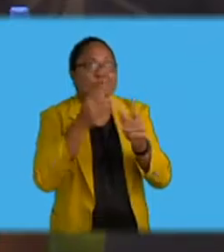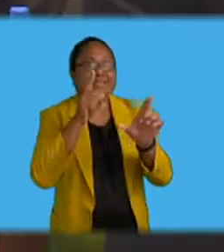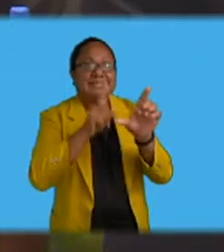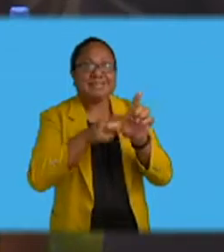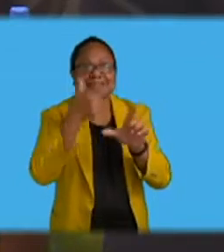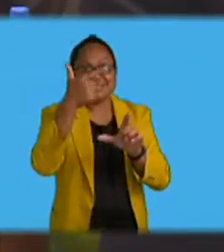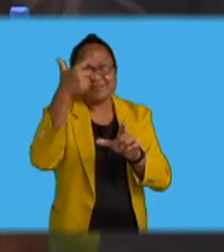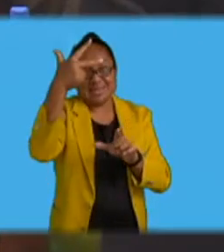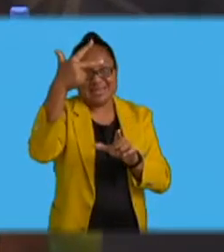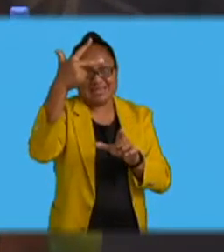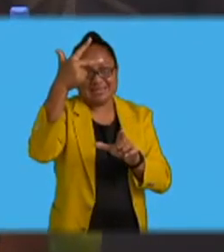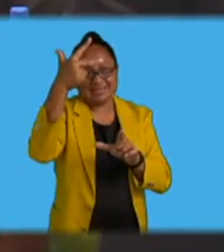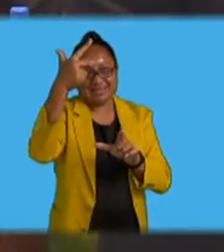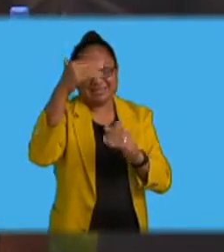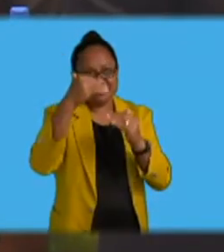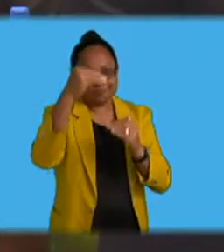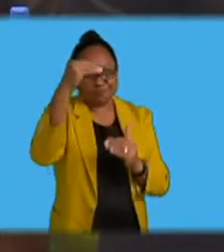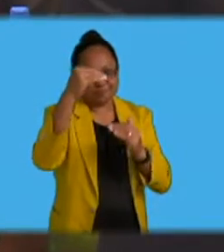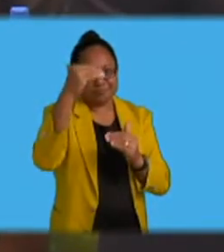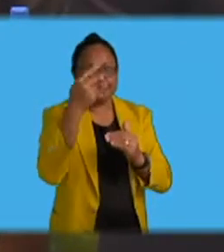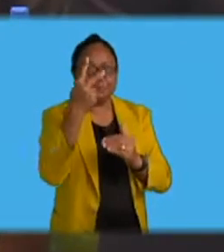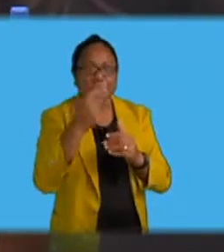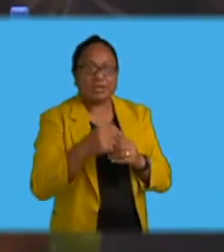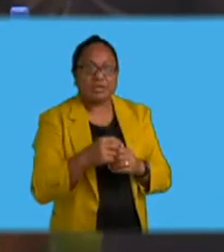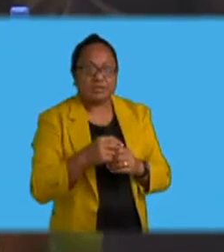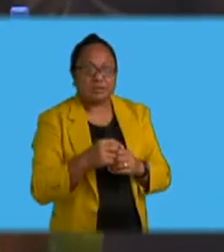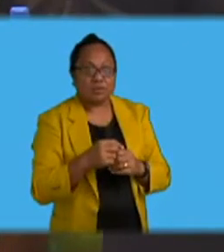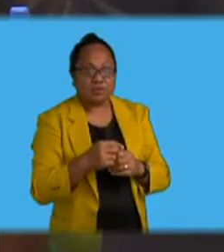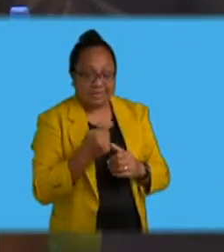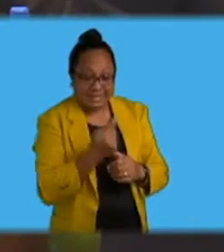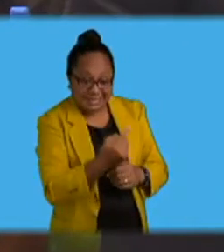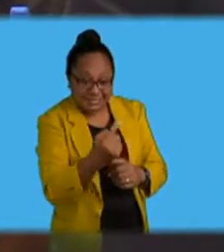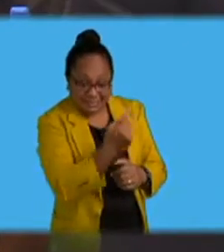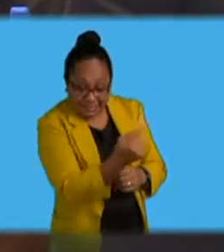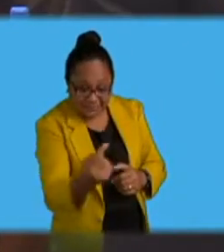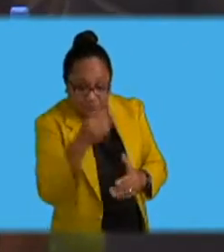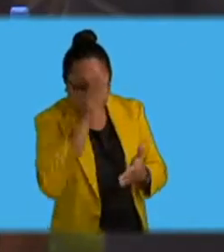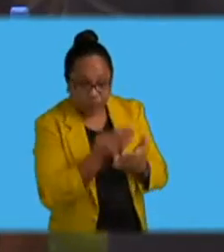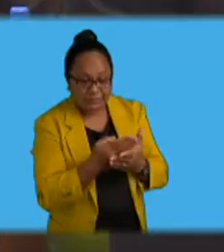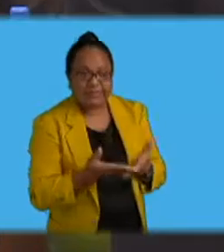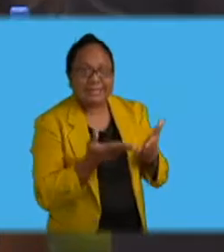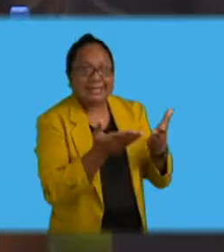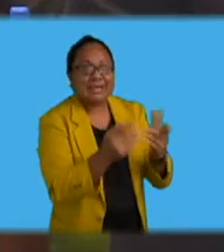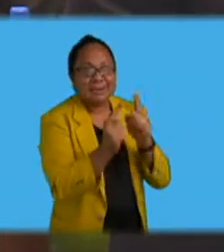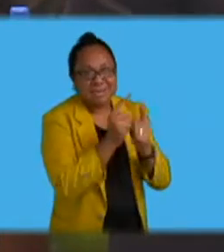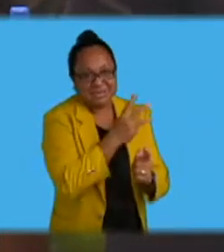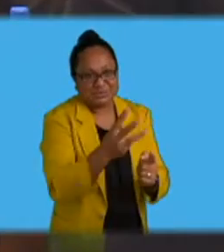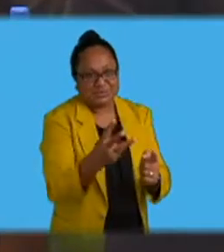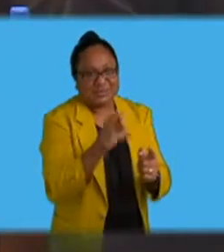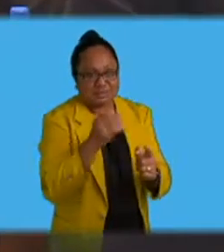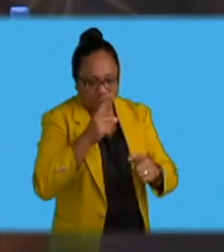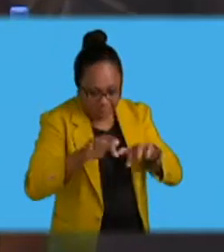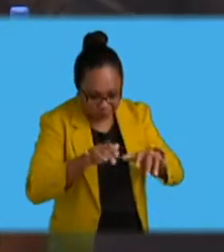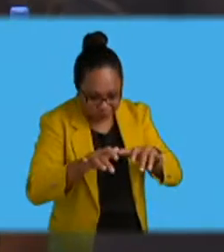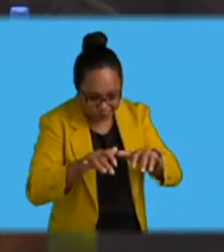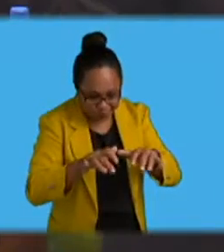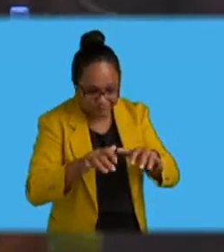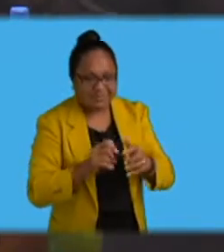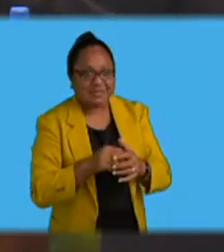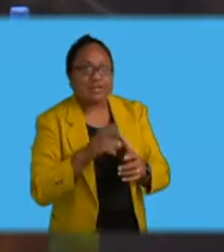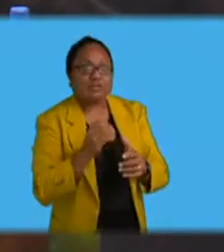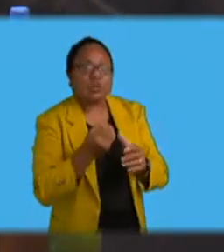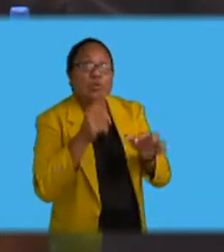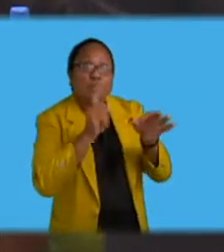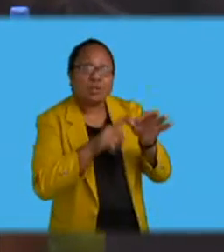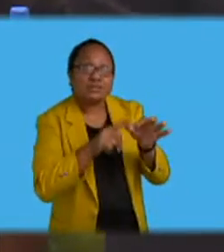8. Each participant was given a password and username by the Ministry to take part in the competition. The questions were